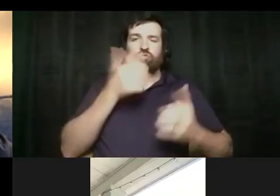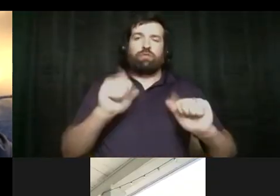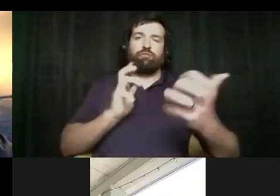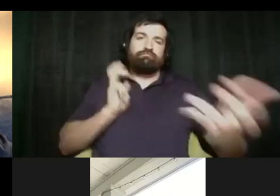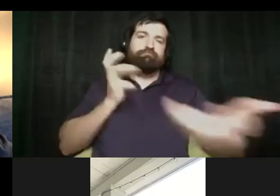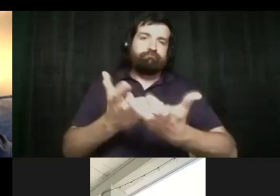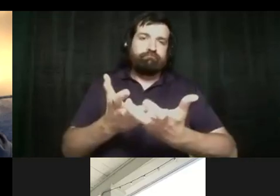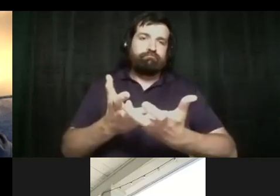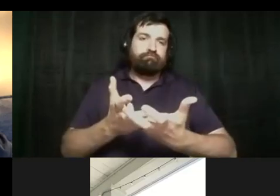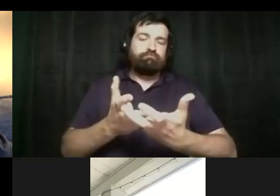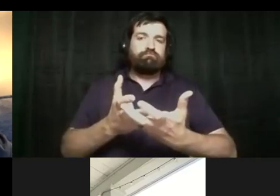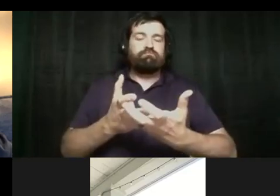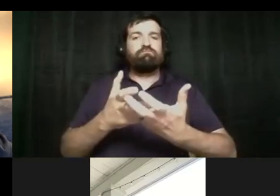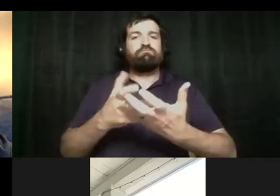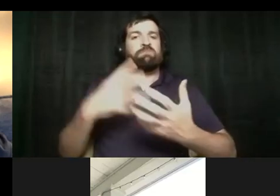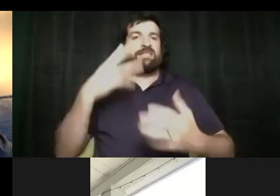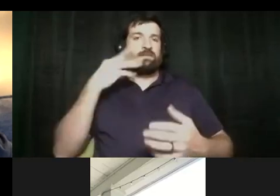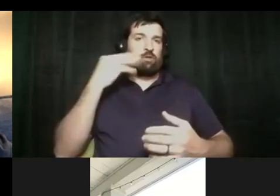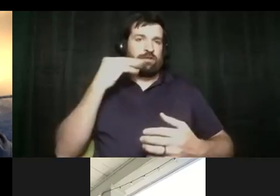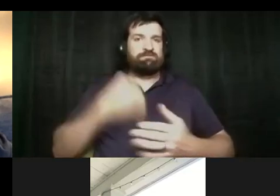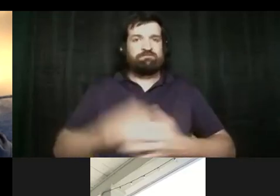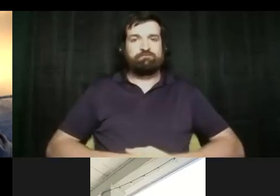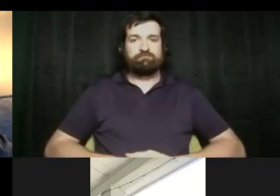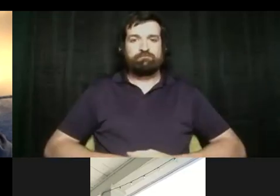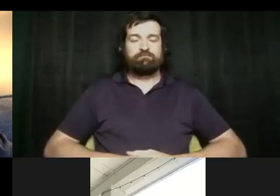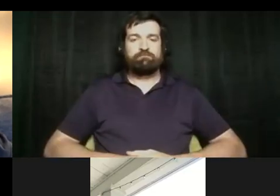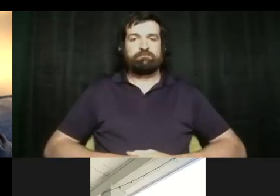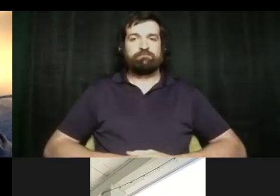with an experience that matches that.